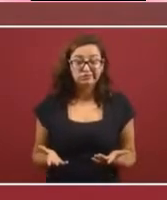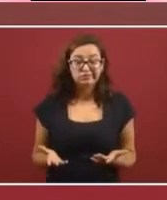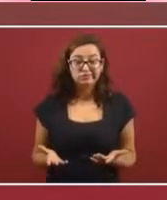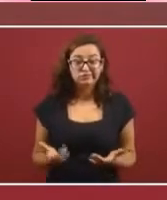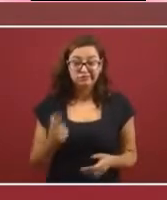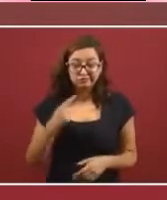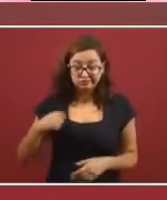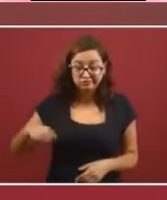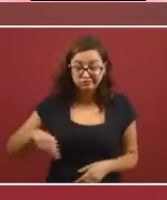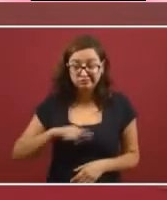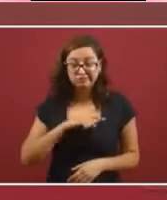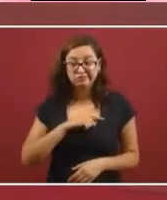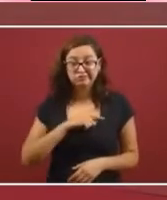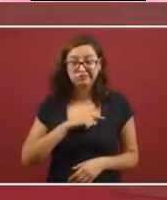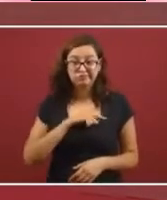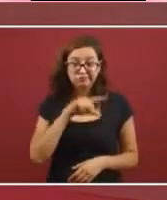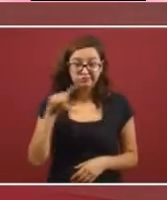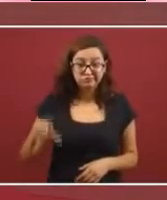with us,